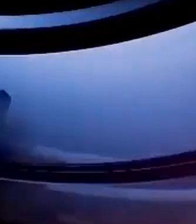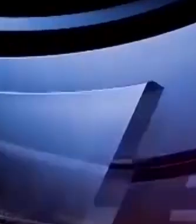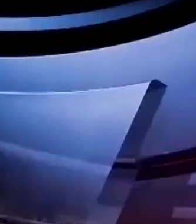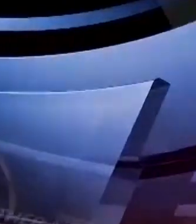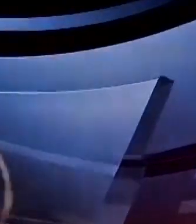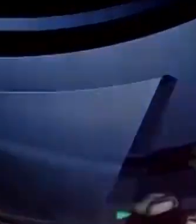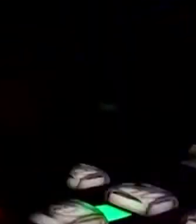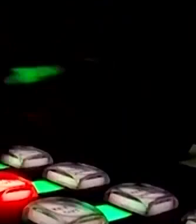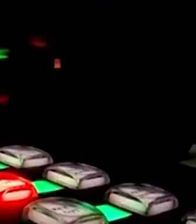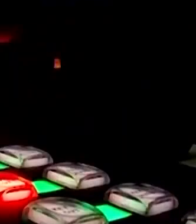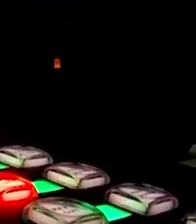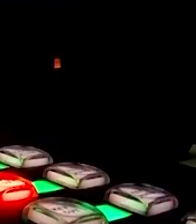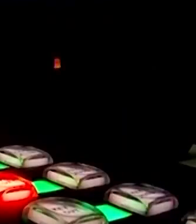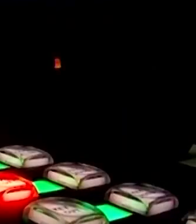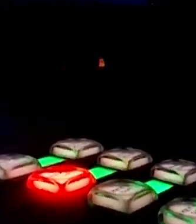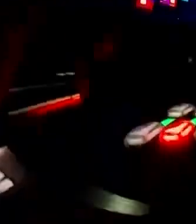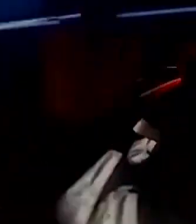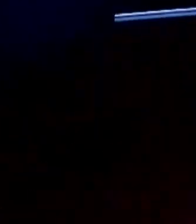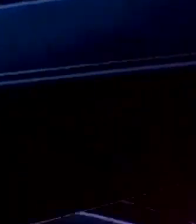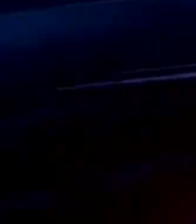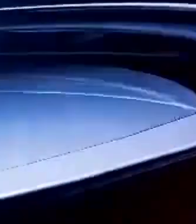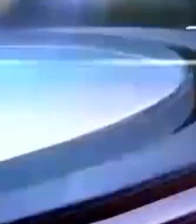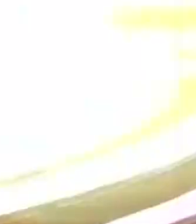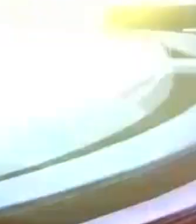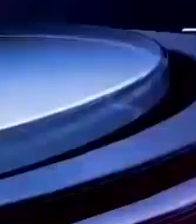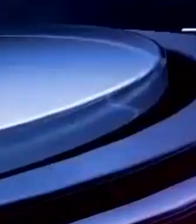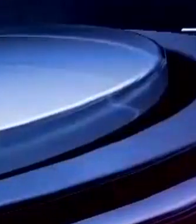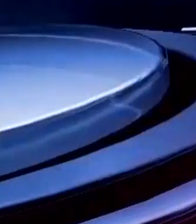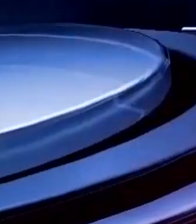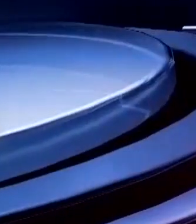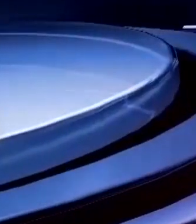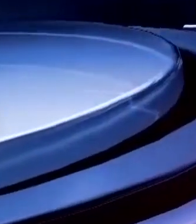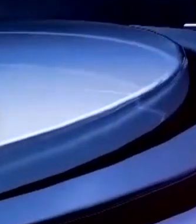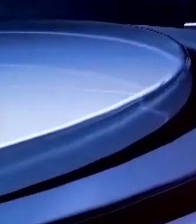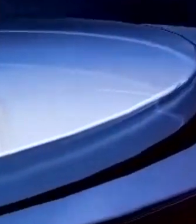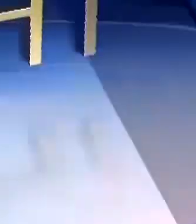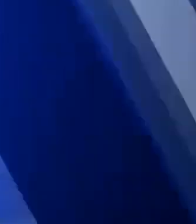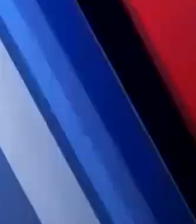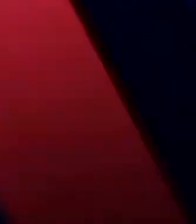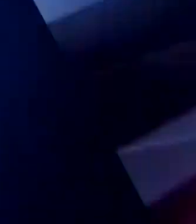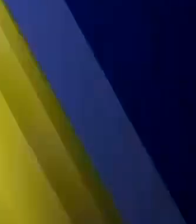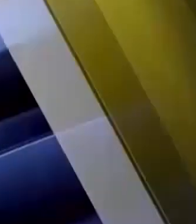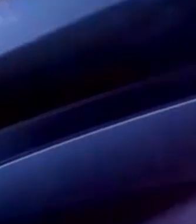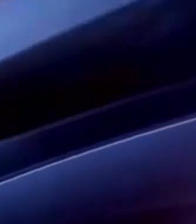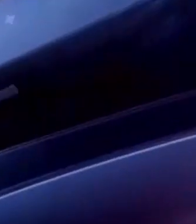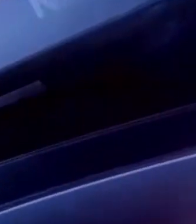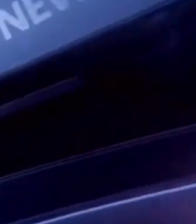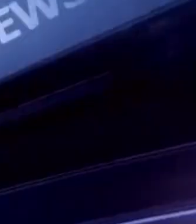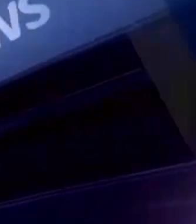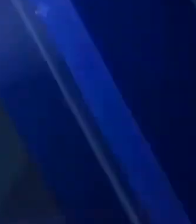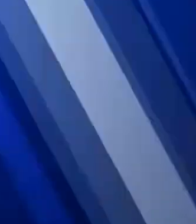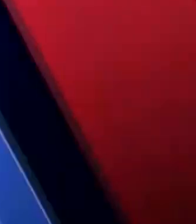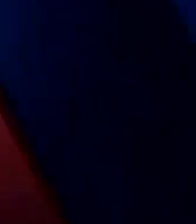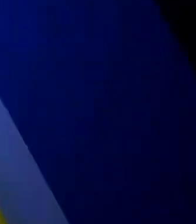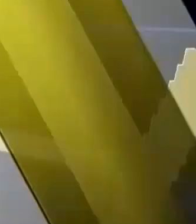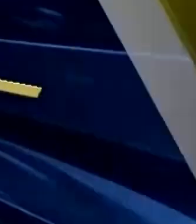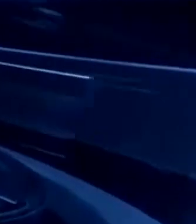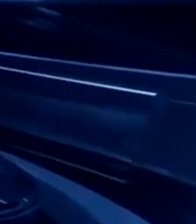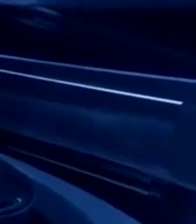Broadcasting from our studios in the Pine St. Michael, this is CBC News Night, starting now.